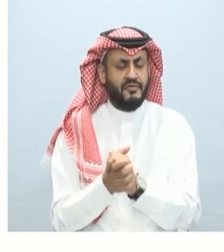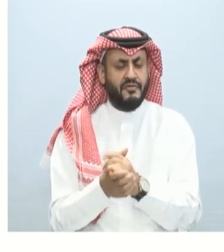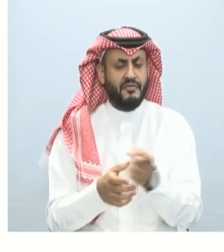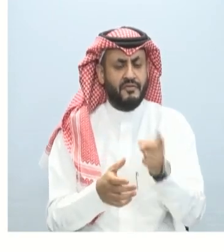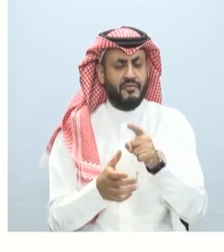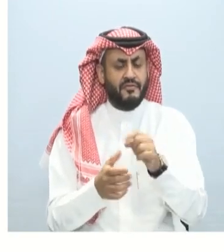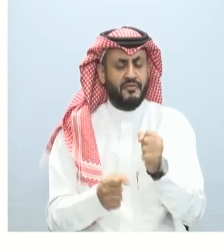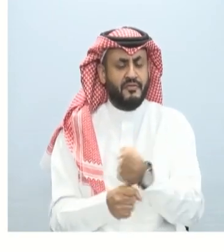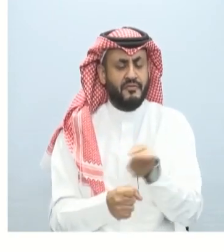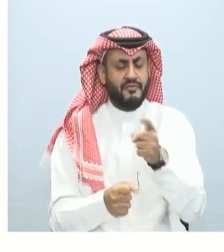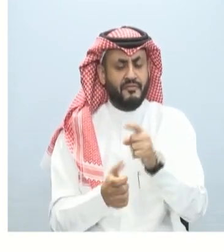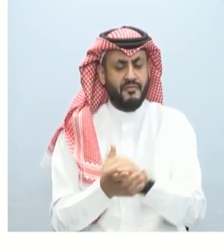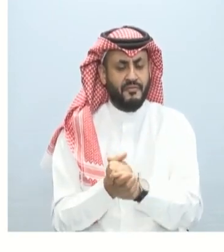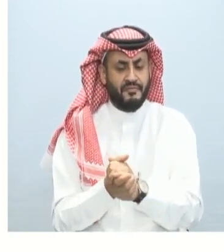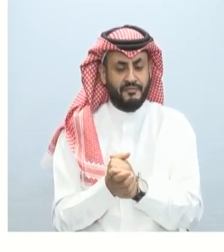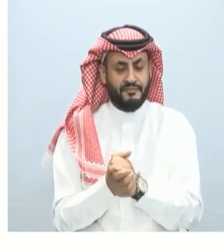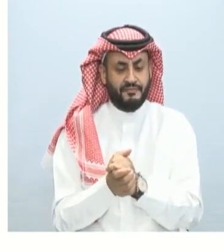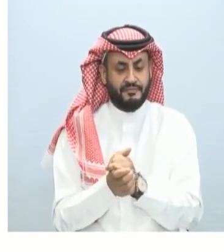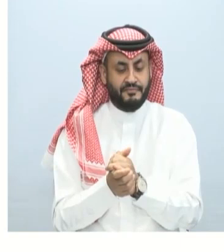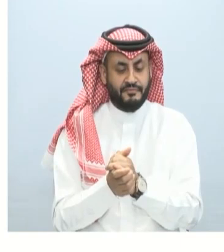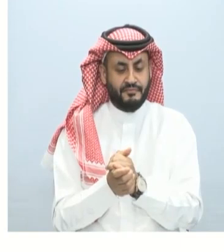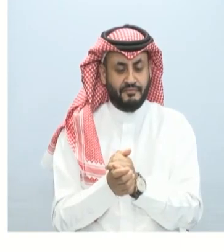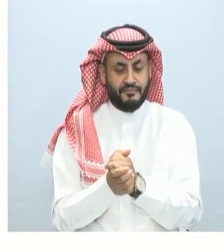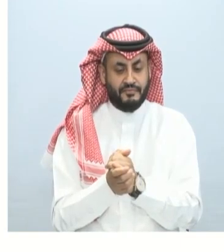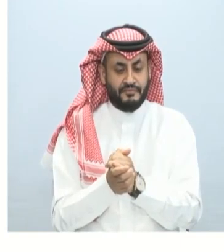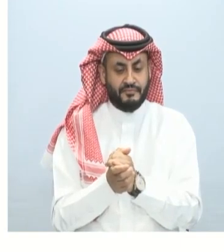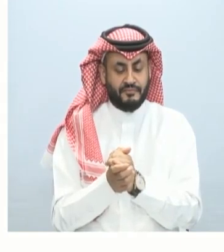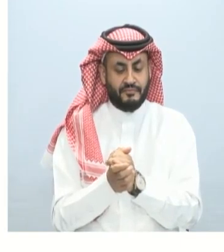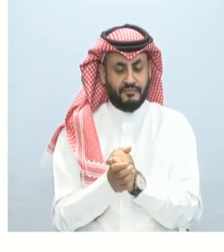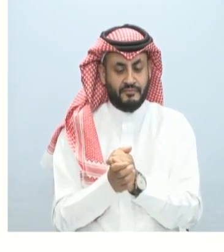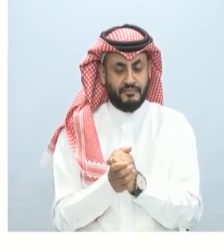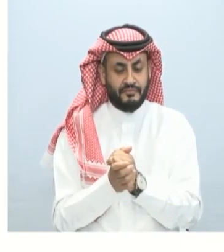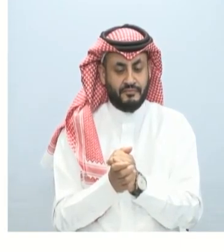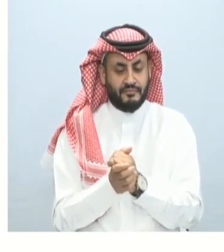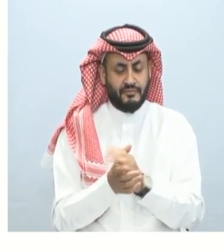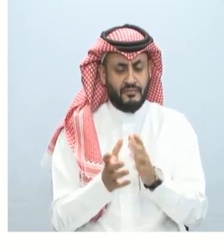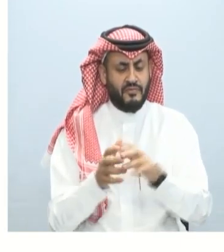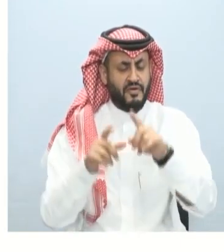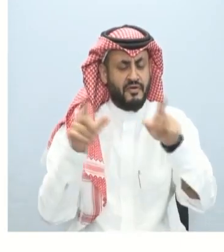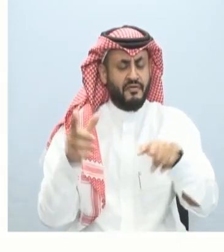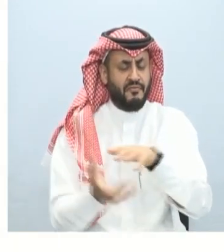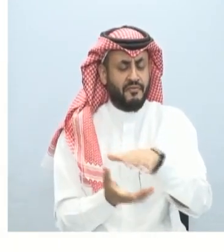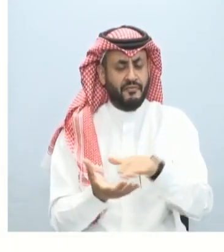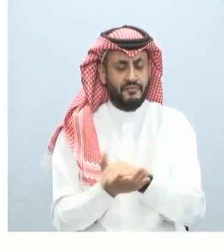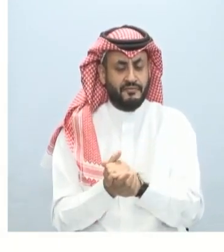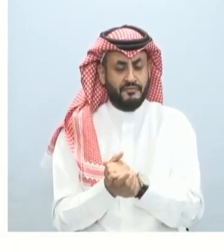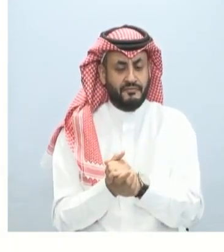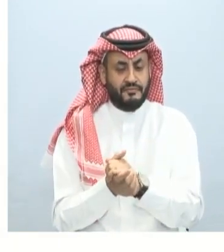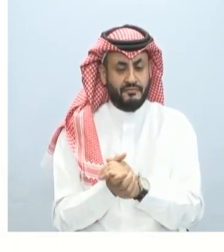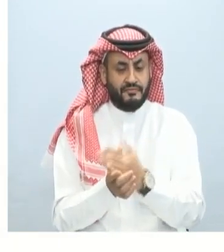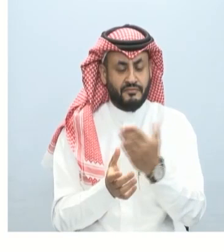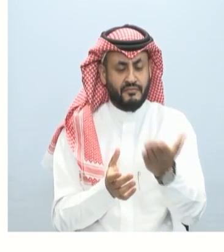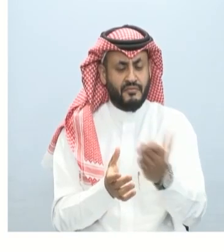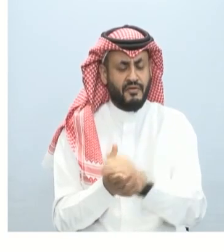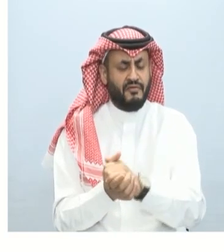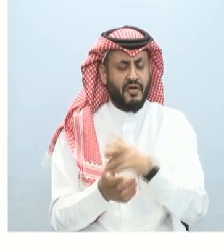happen in the future. We have our unit 4, the world of TV. We completed our unit, was actually